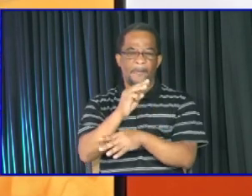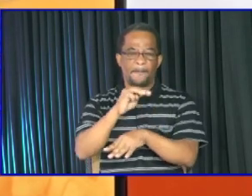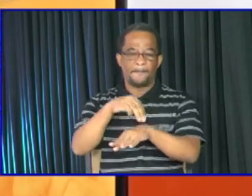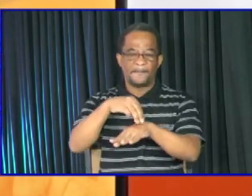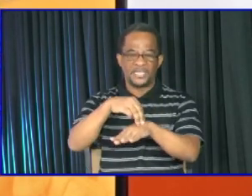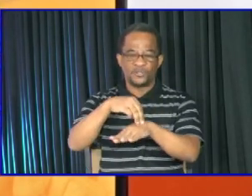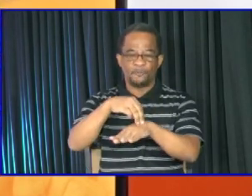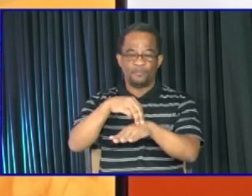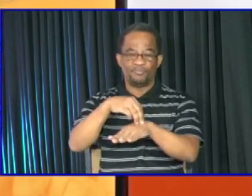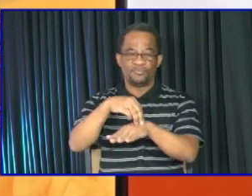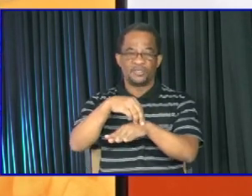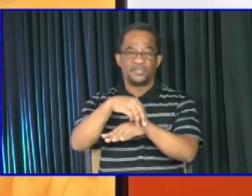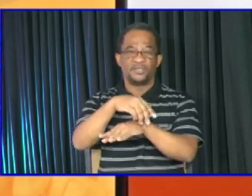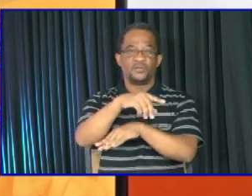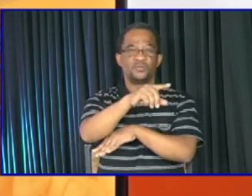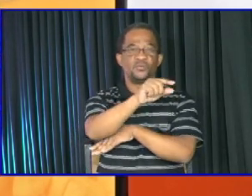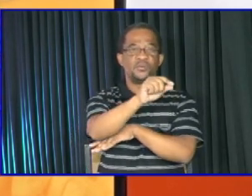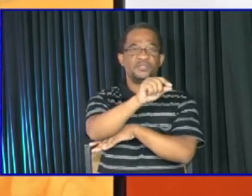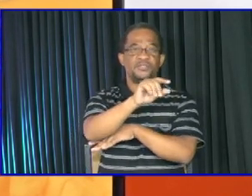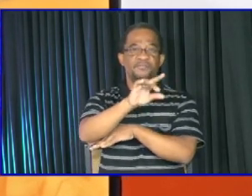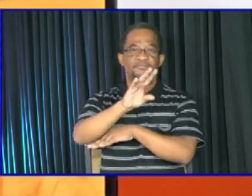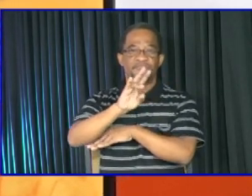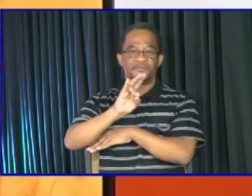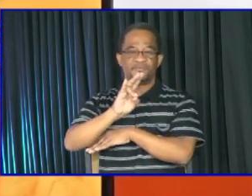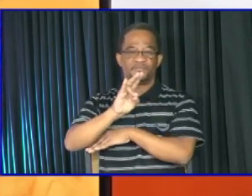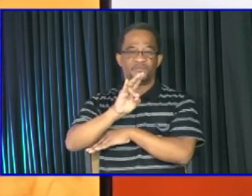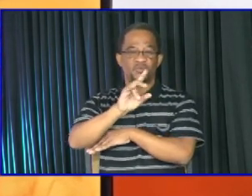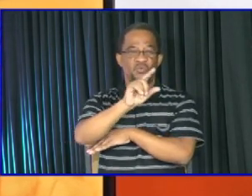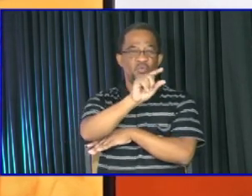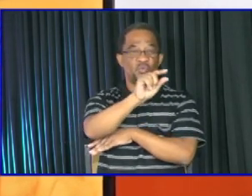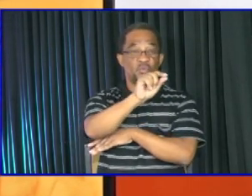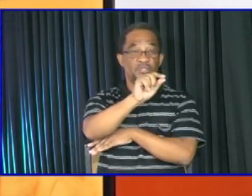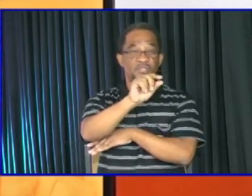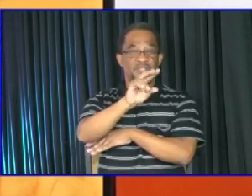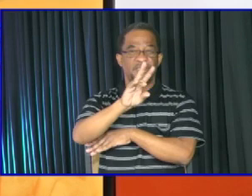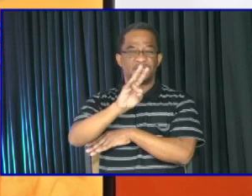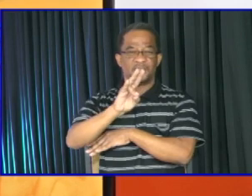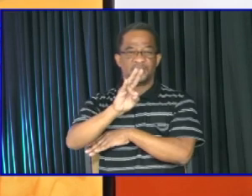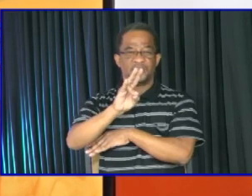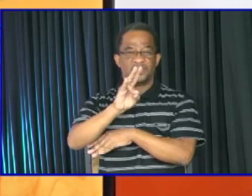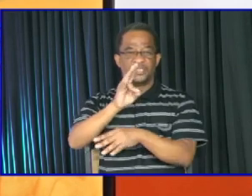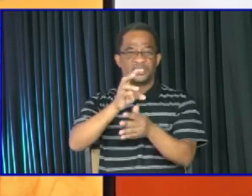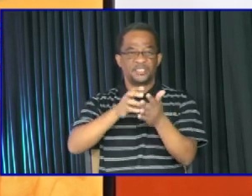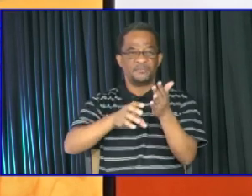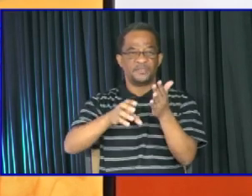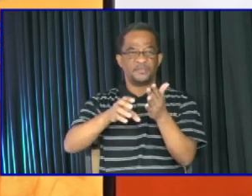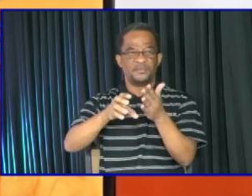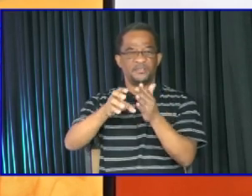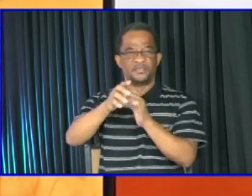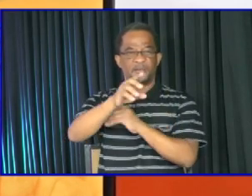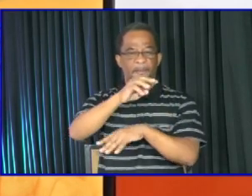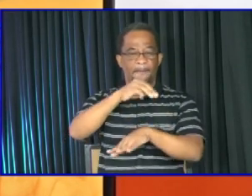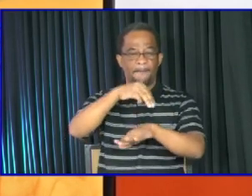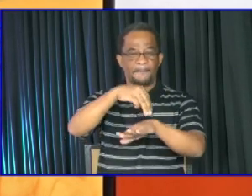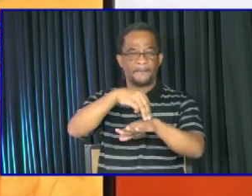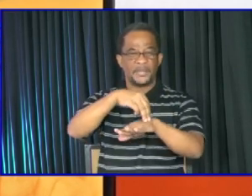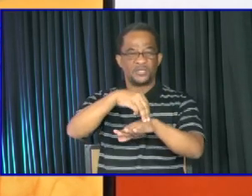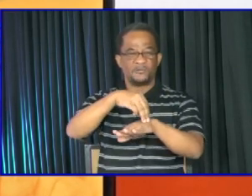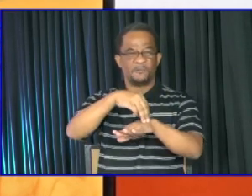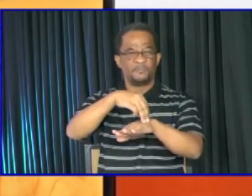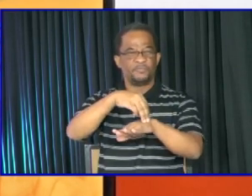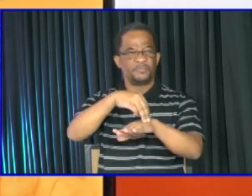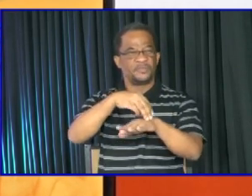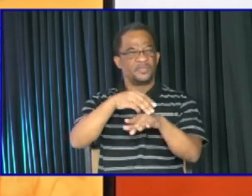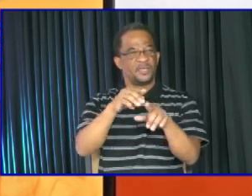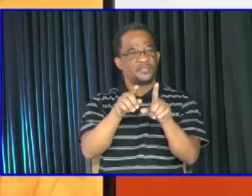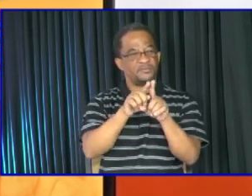chapter 27, the 27th chapter of the book of Matthew. Now, while